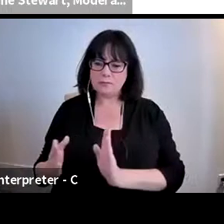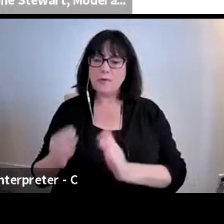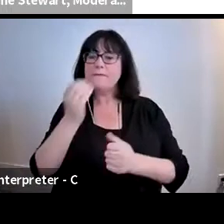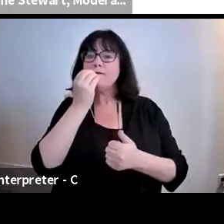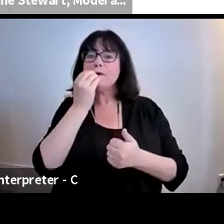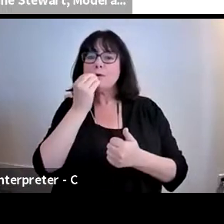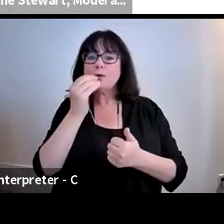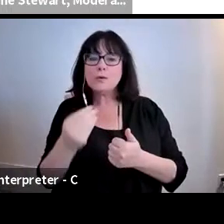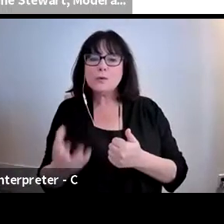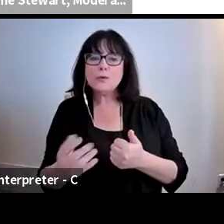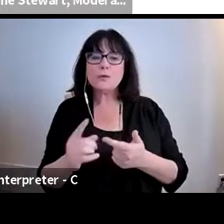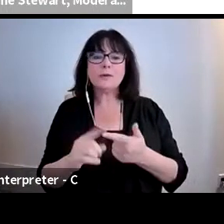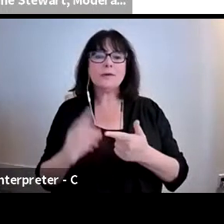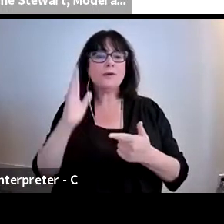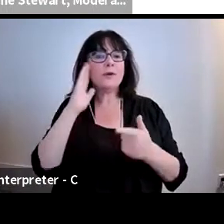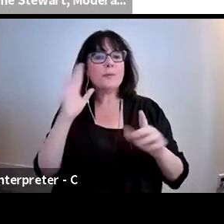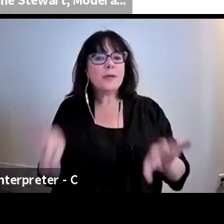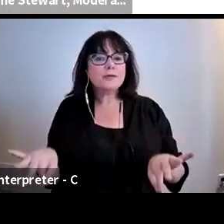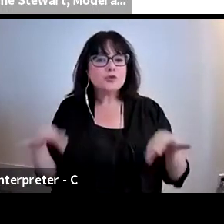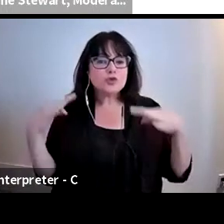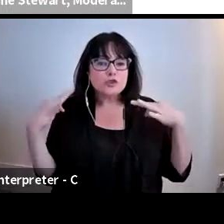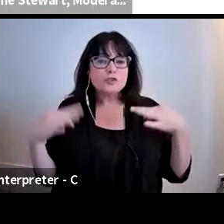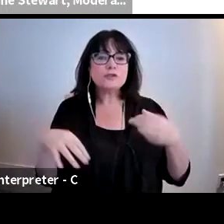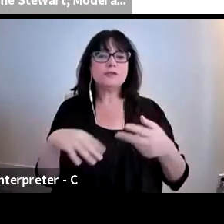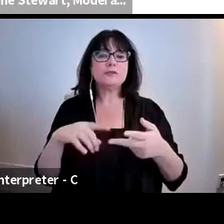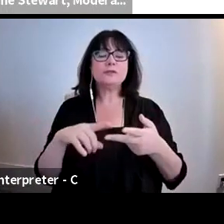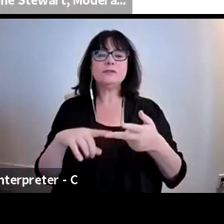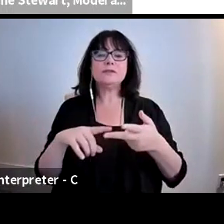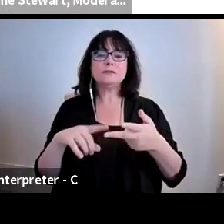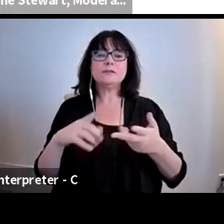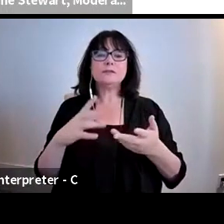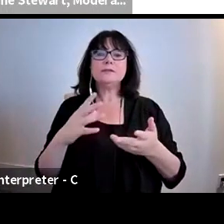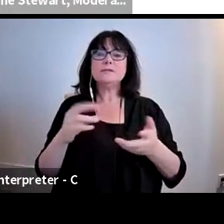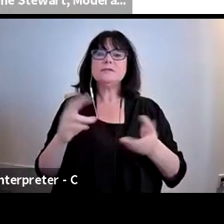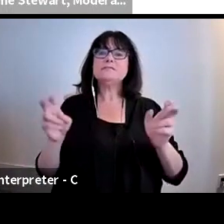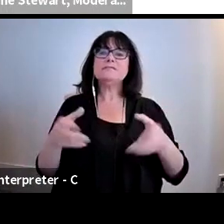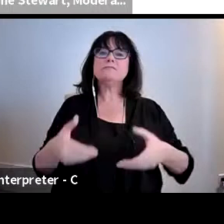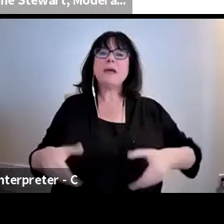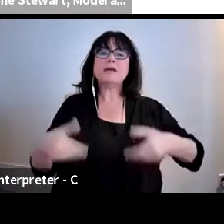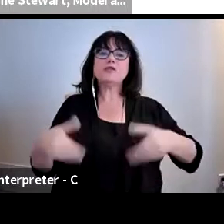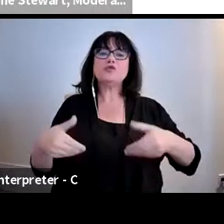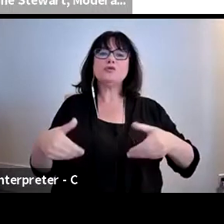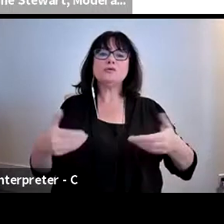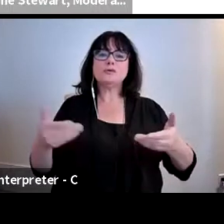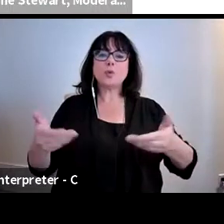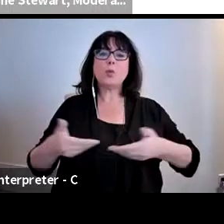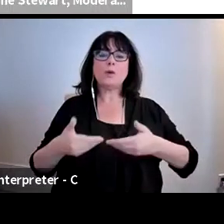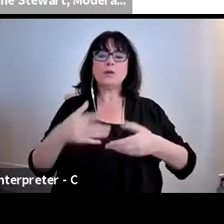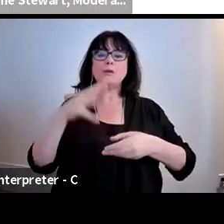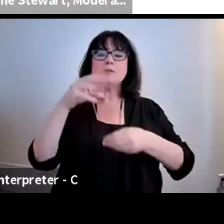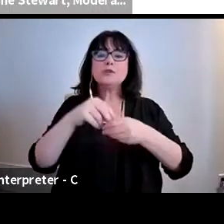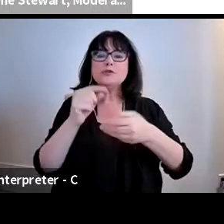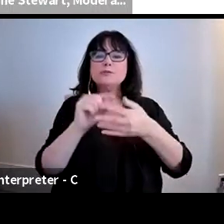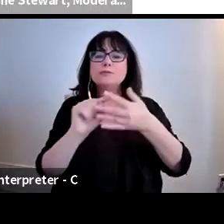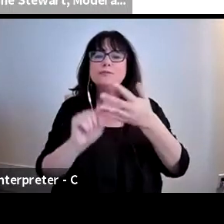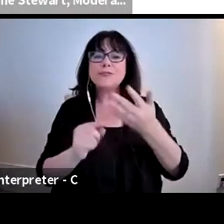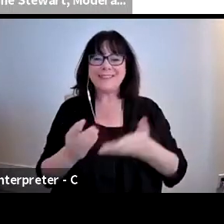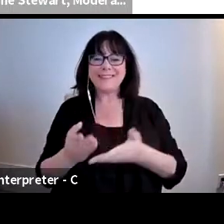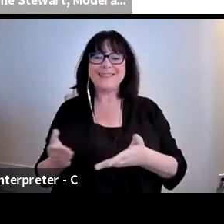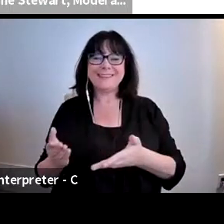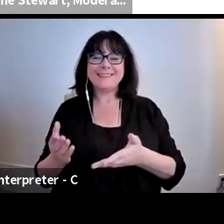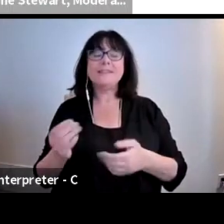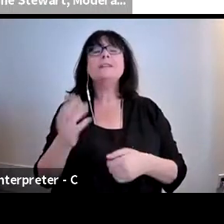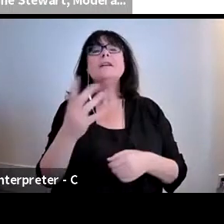needs as well. There'll be a welcome pack when they get there. In addition, there will be wellness